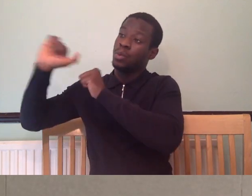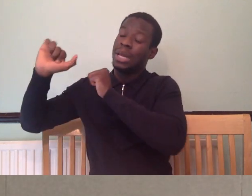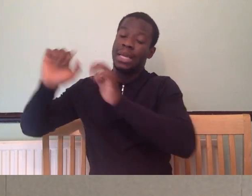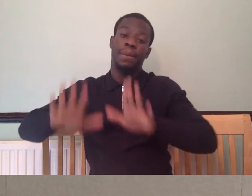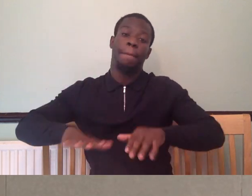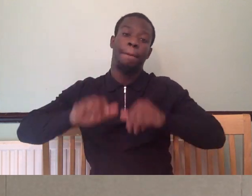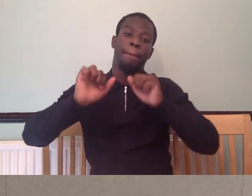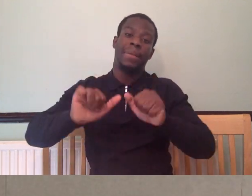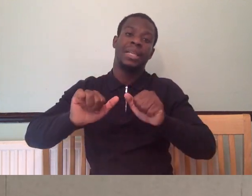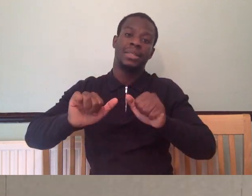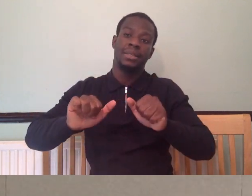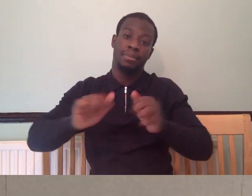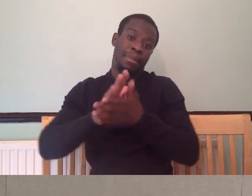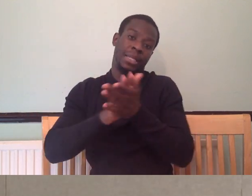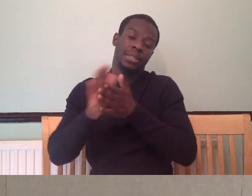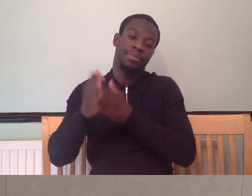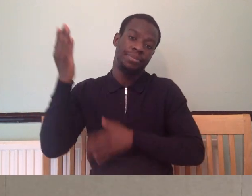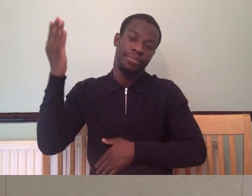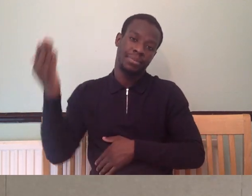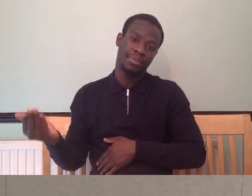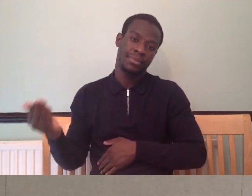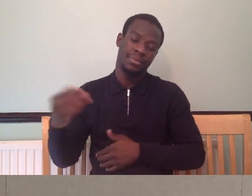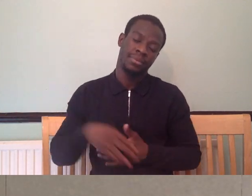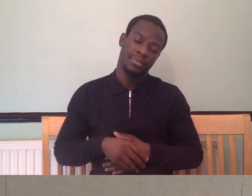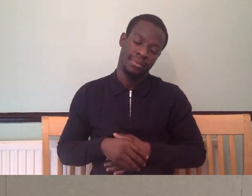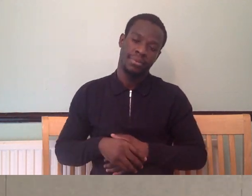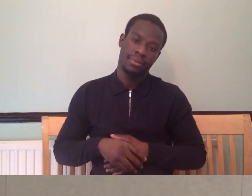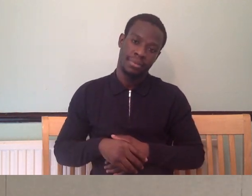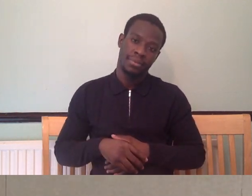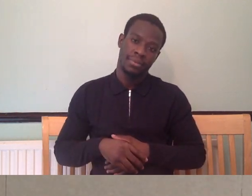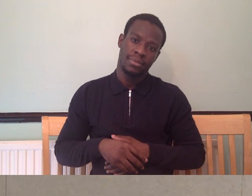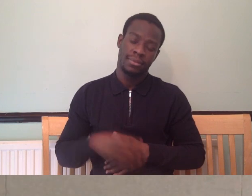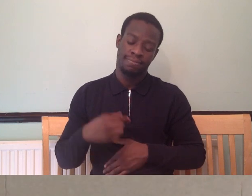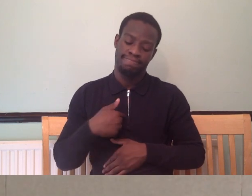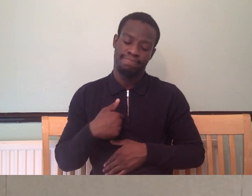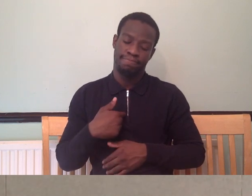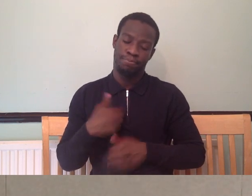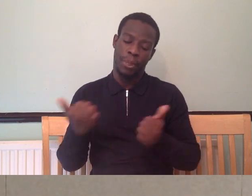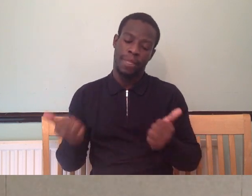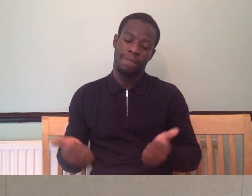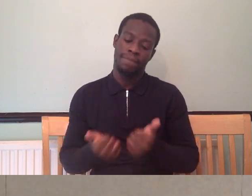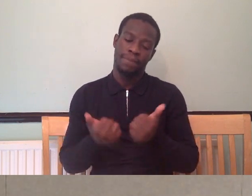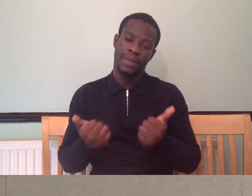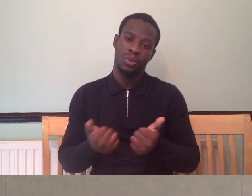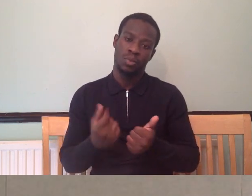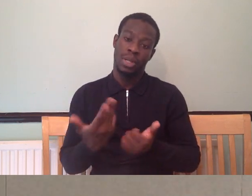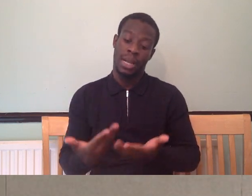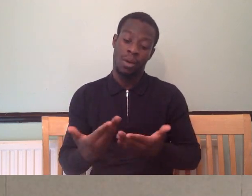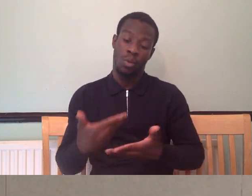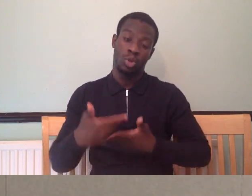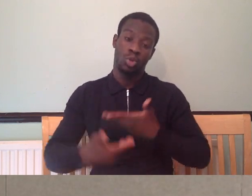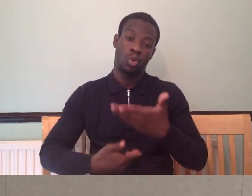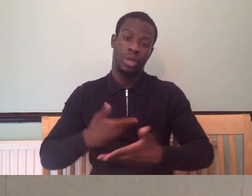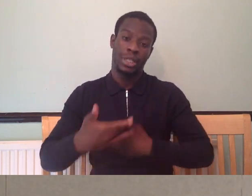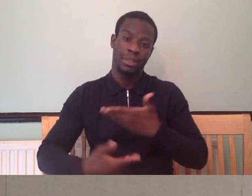blessing is all about. Let me finish with a little story.